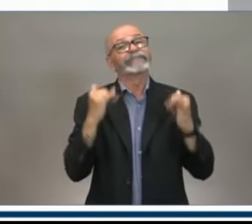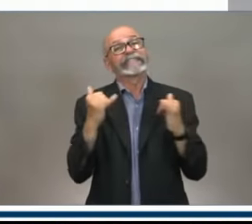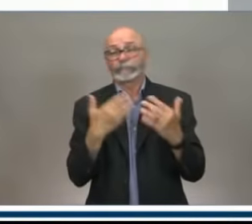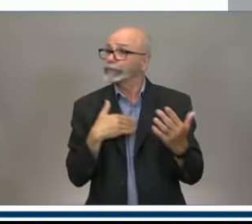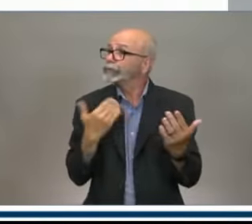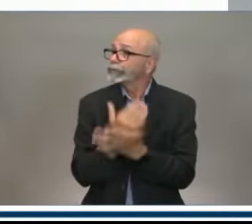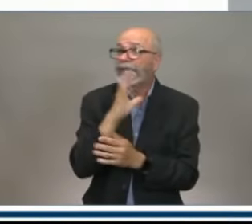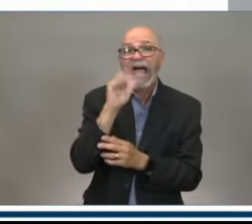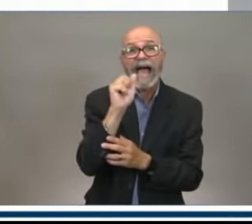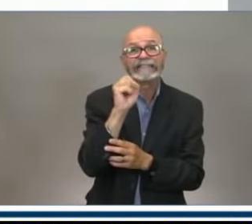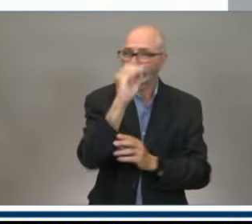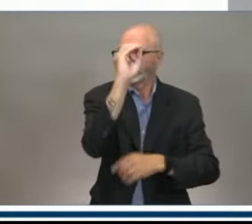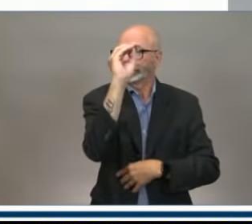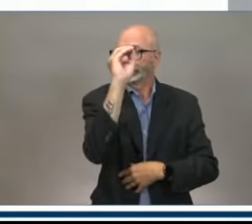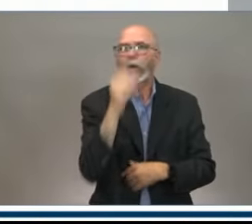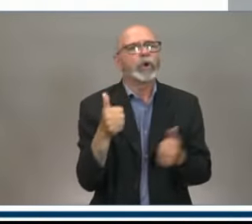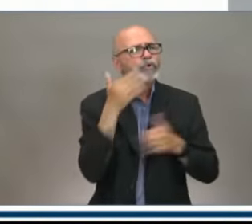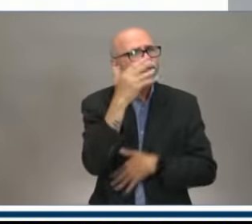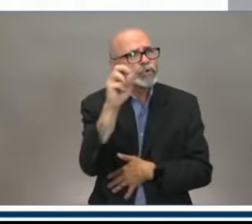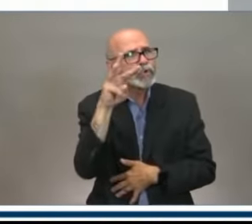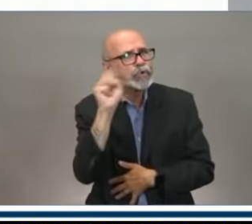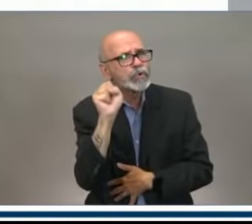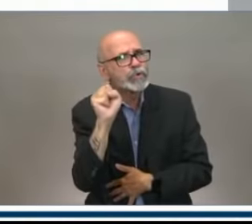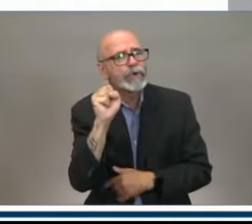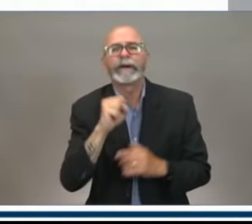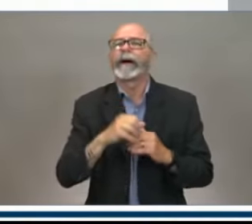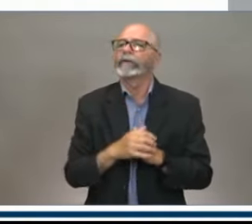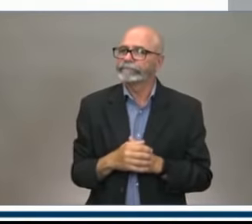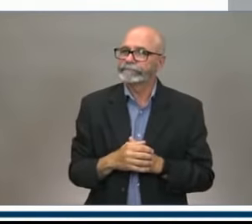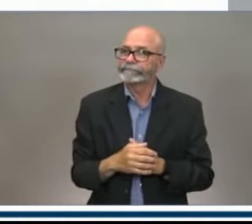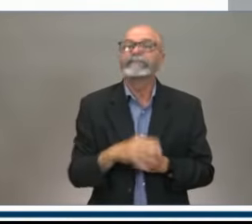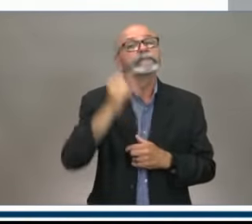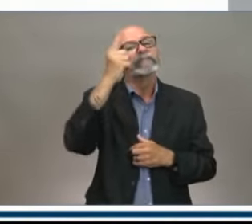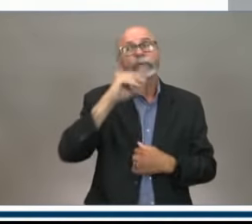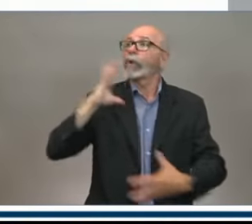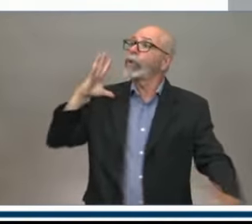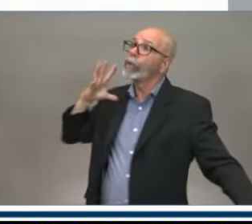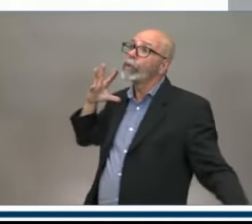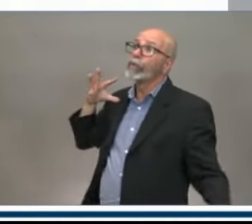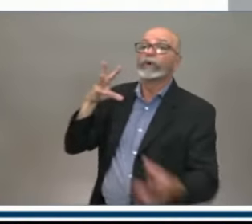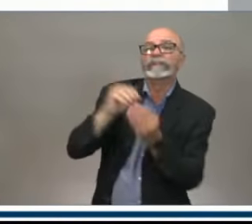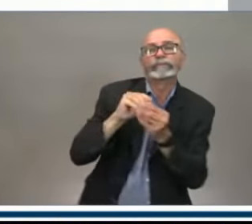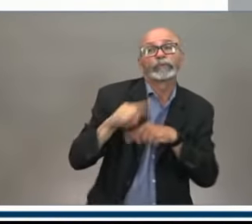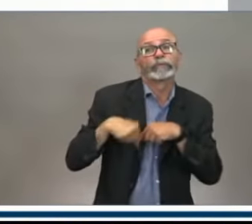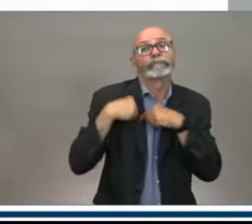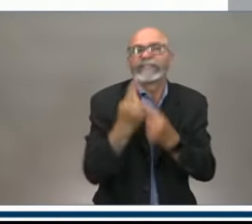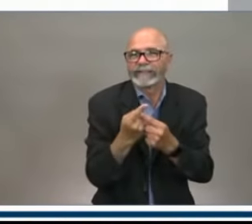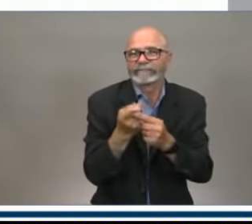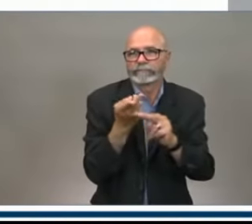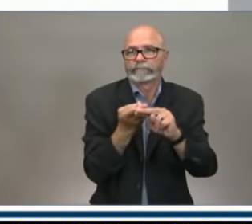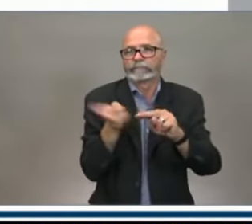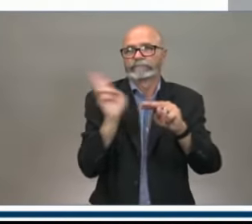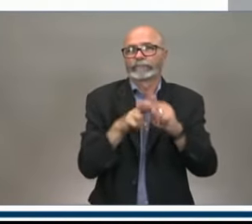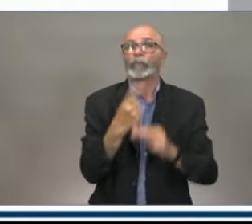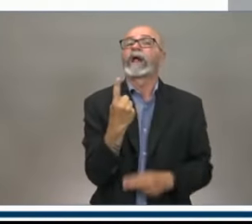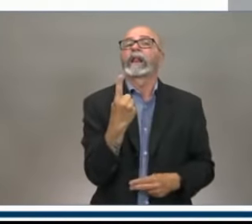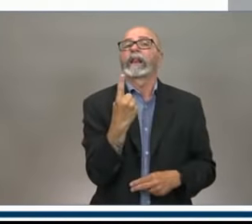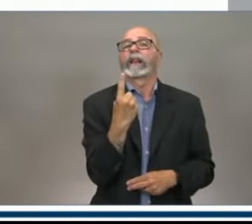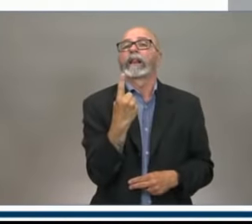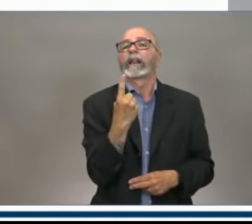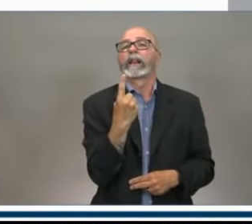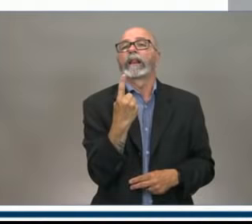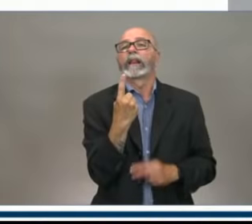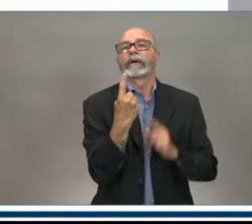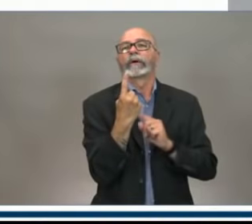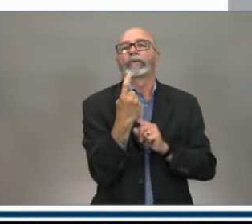COVID-19 today, which is good news. But our total case count has actually increased by one additional case, and that reflects